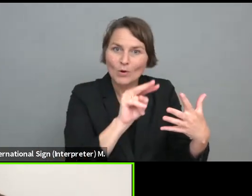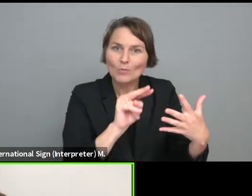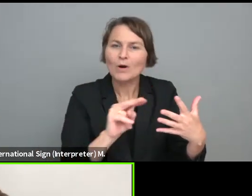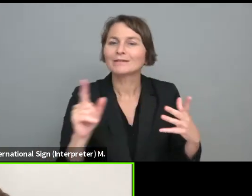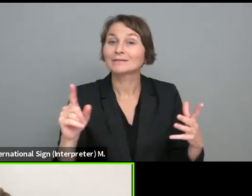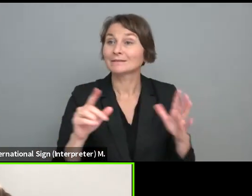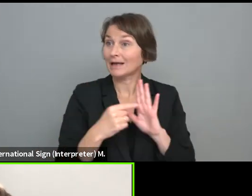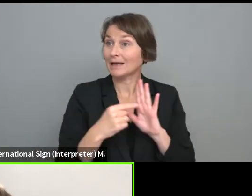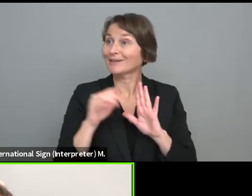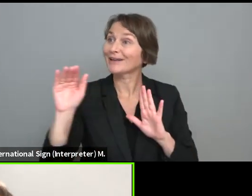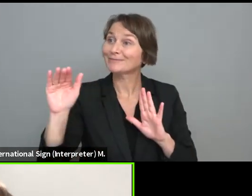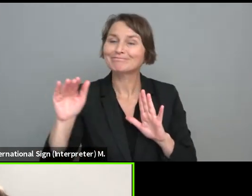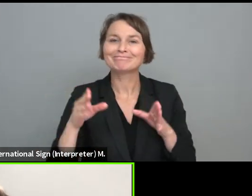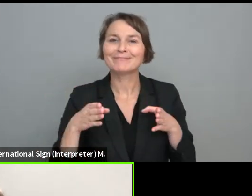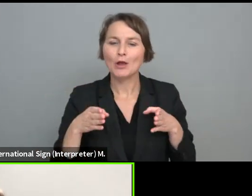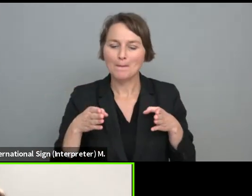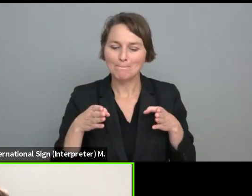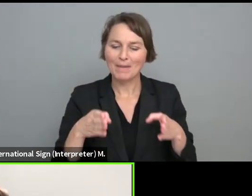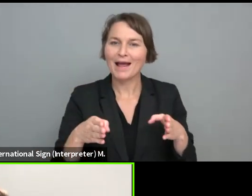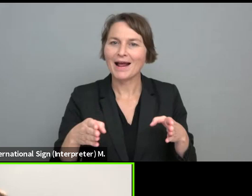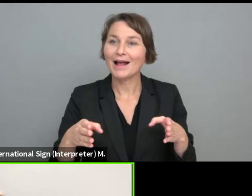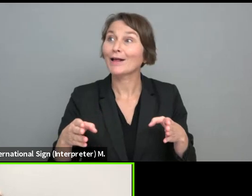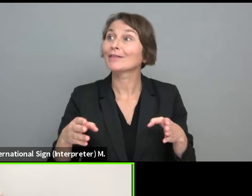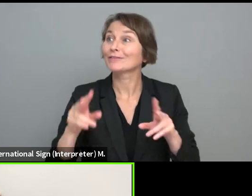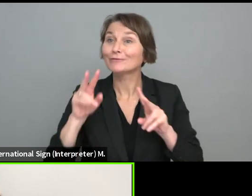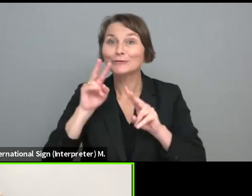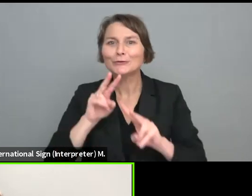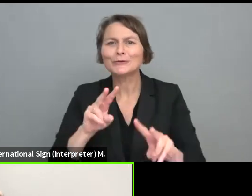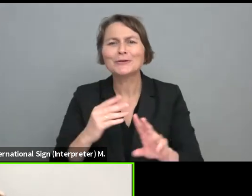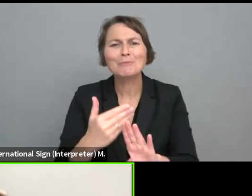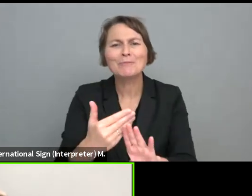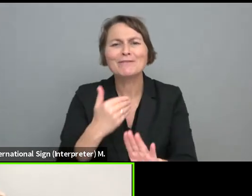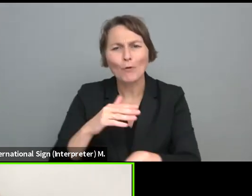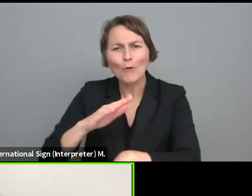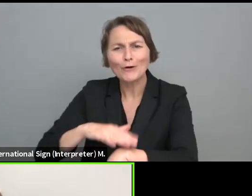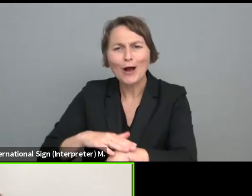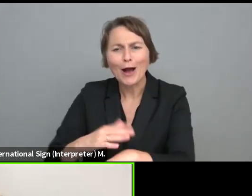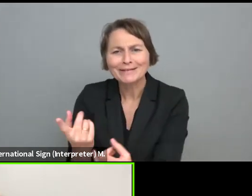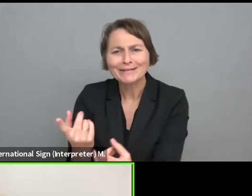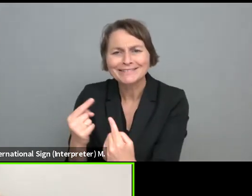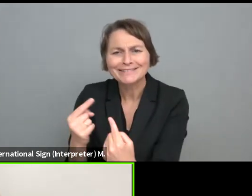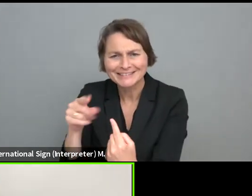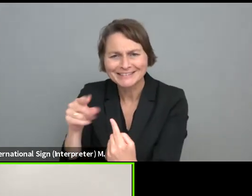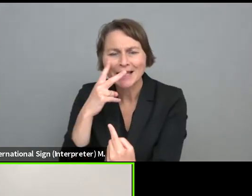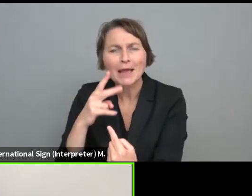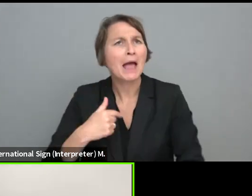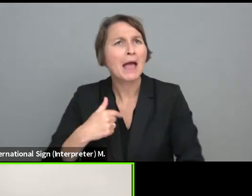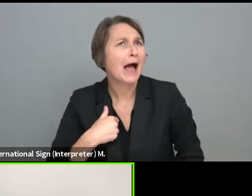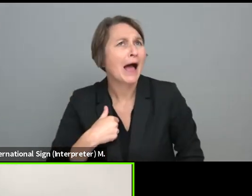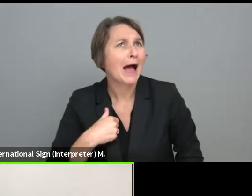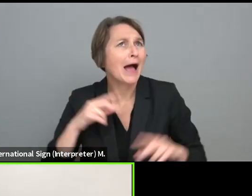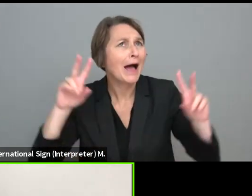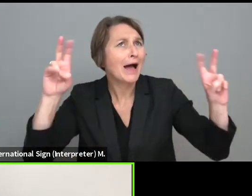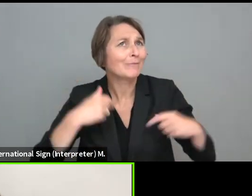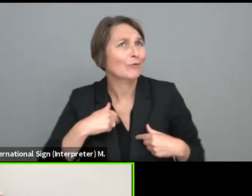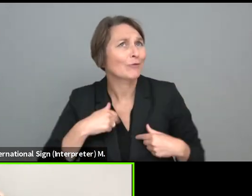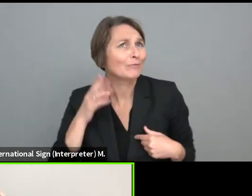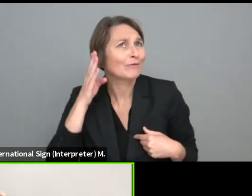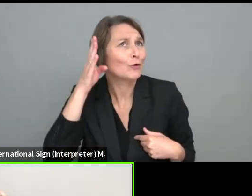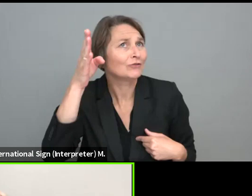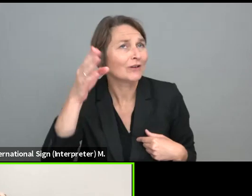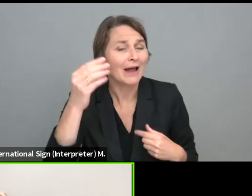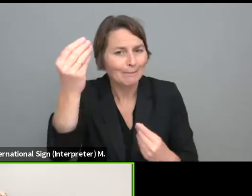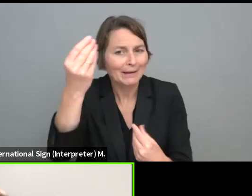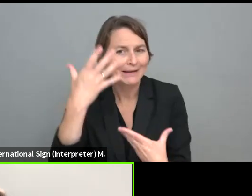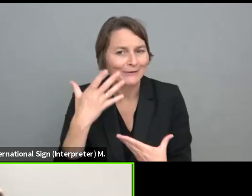I love the comment from Marcus, I'm from the future. That's so funny. I've actually been saying that a lot. Like, I'm from the future. I know it works. I see it in